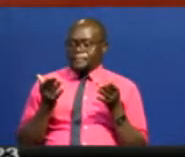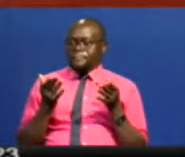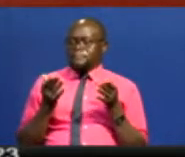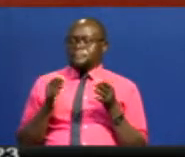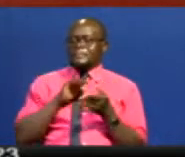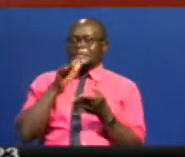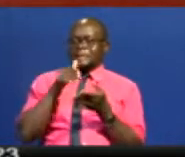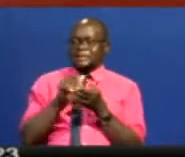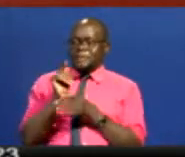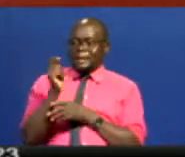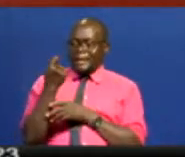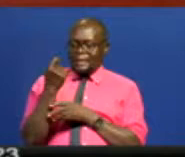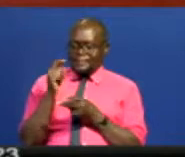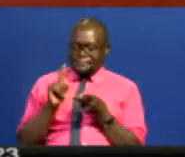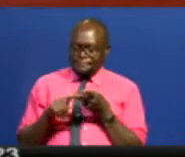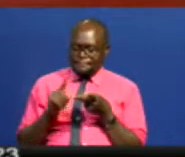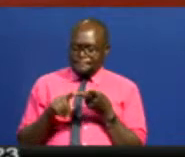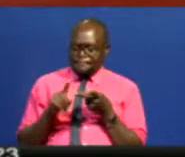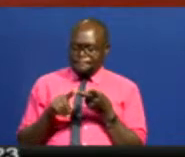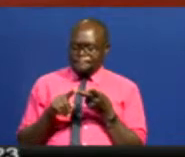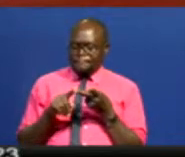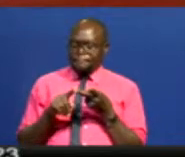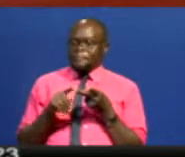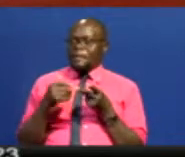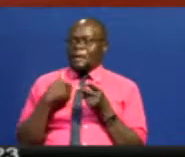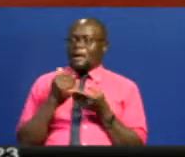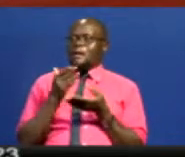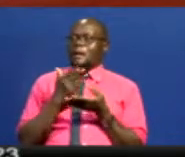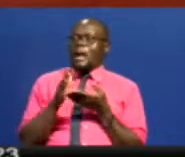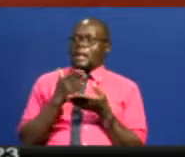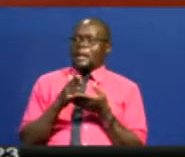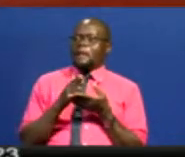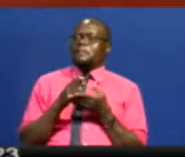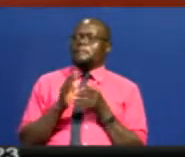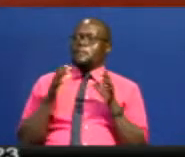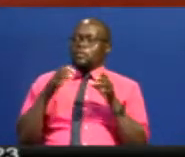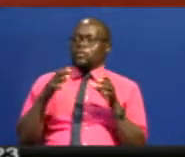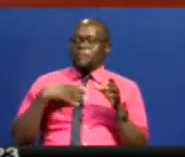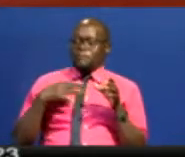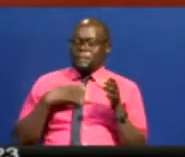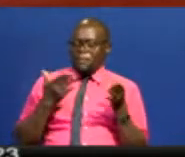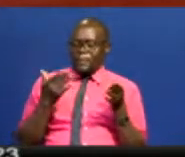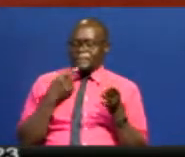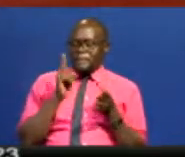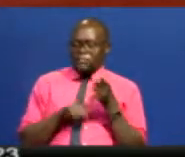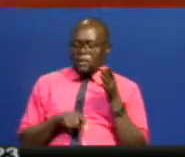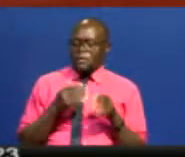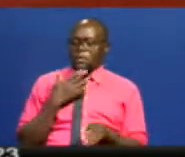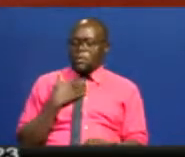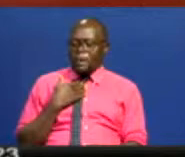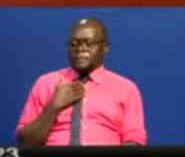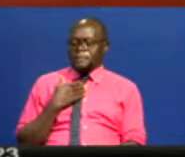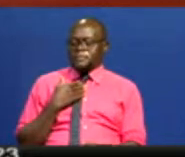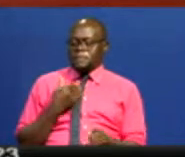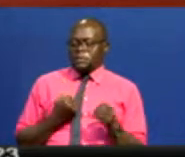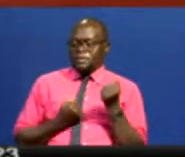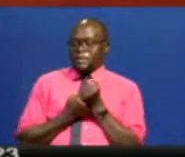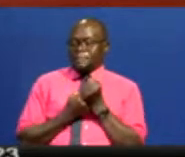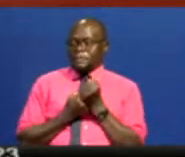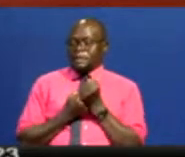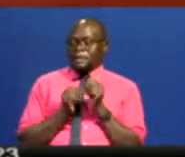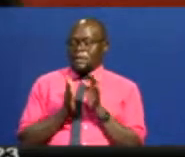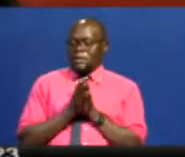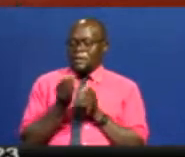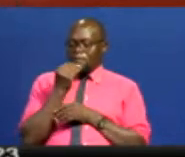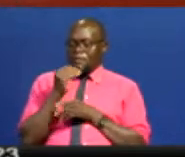Central Kenya, you can hear cries of people where they're saying they want to be supported with food,